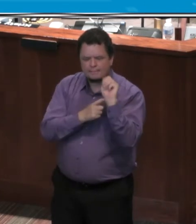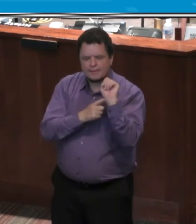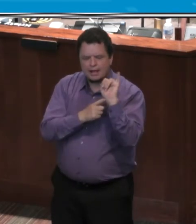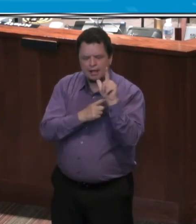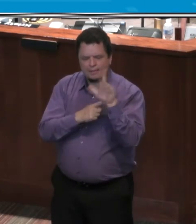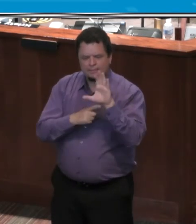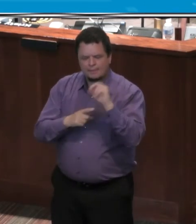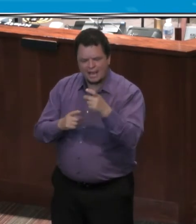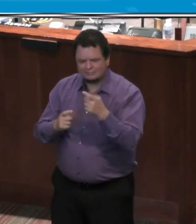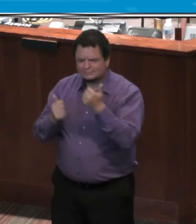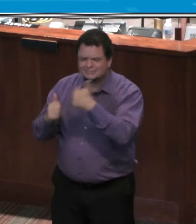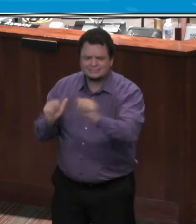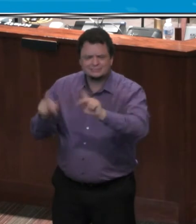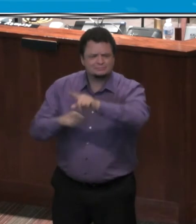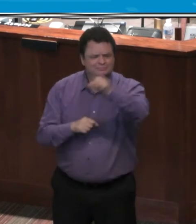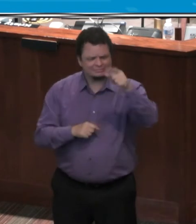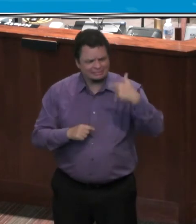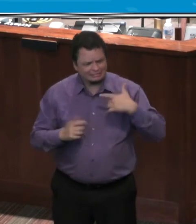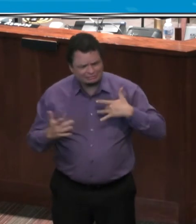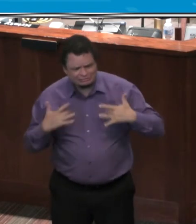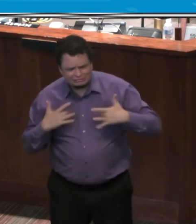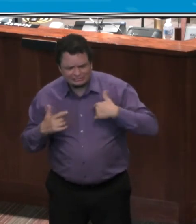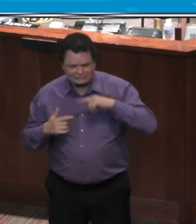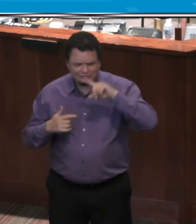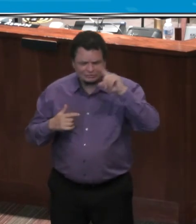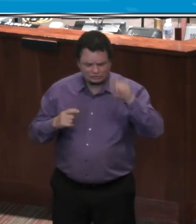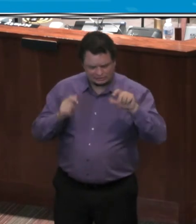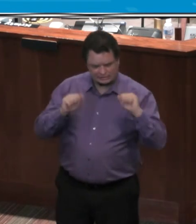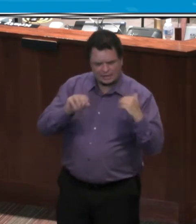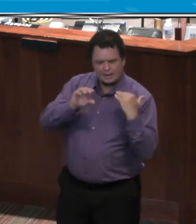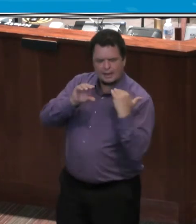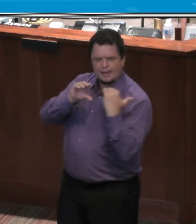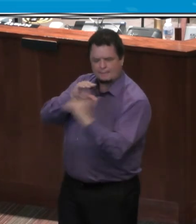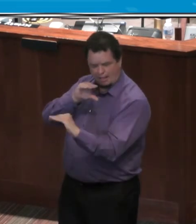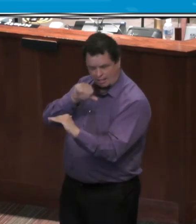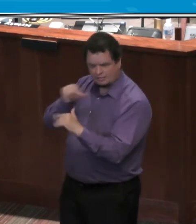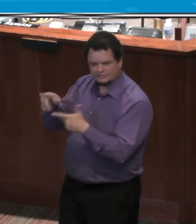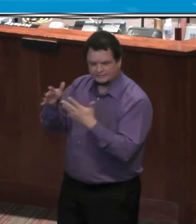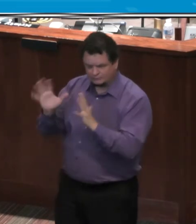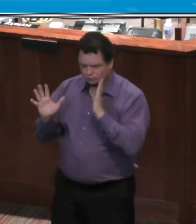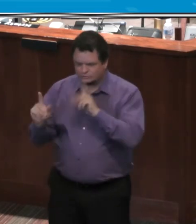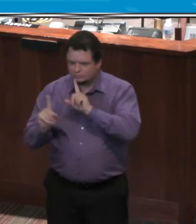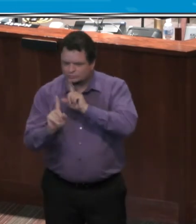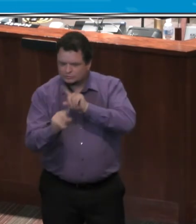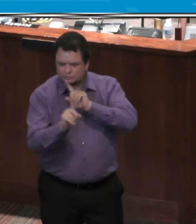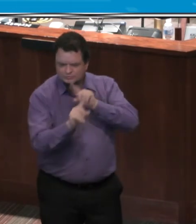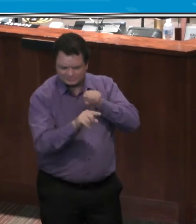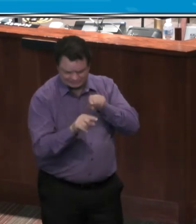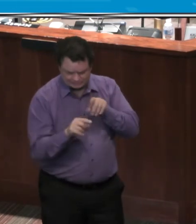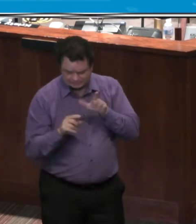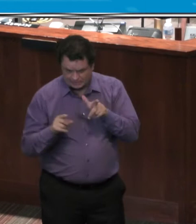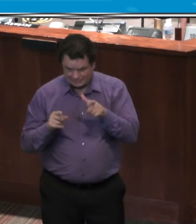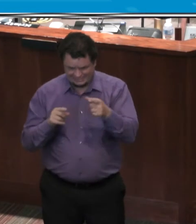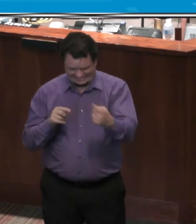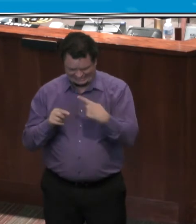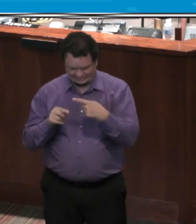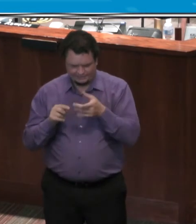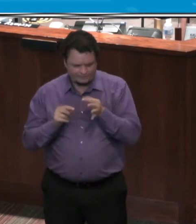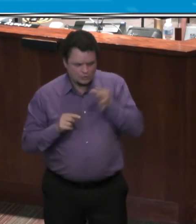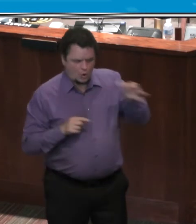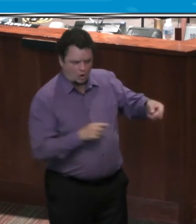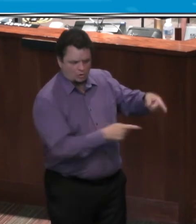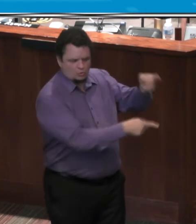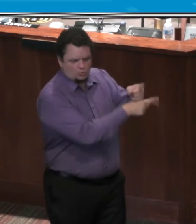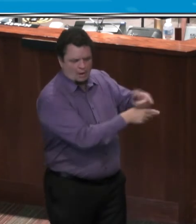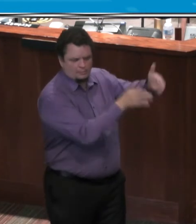is then facilitated to get to the best SME to get for rapid response to them. And then we've dedicated